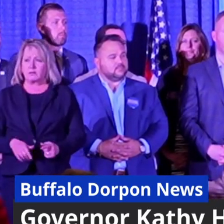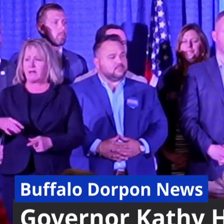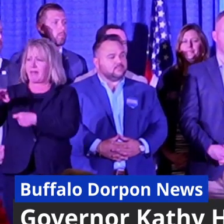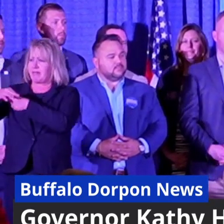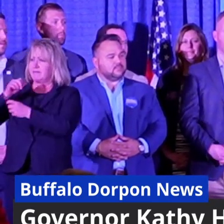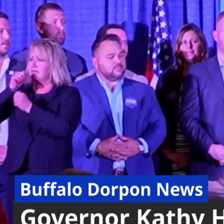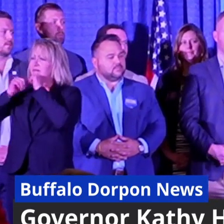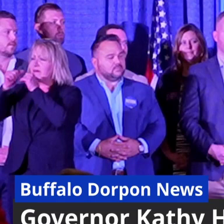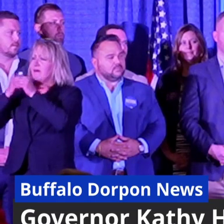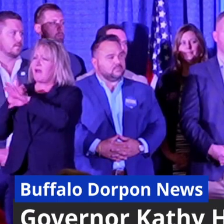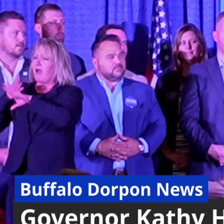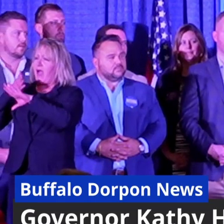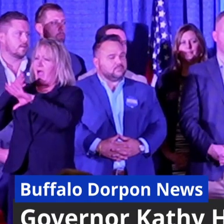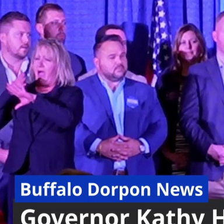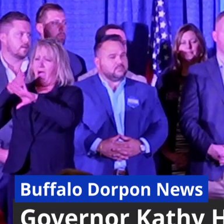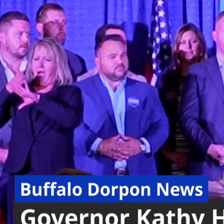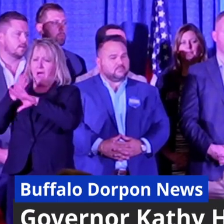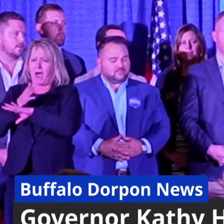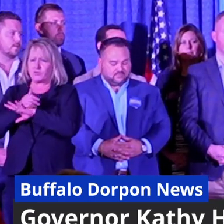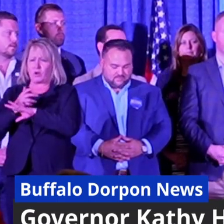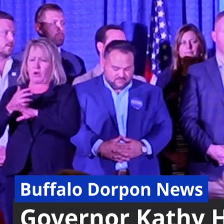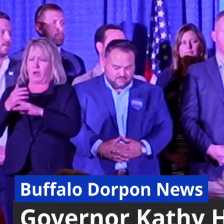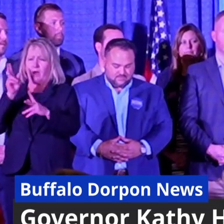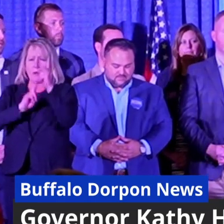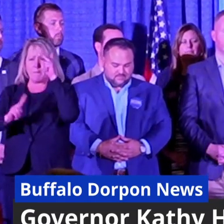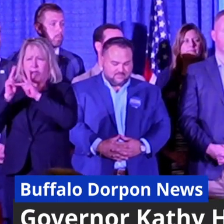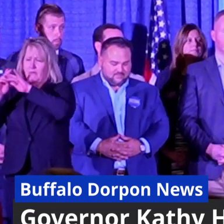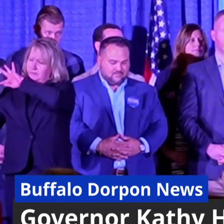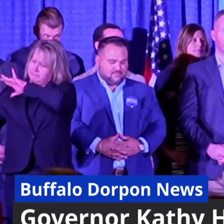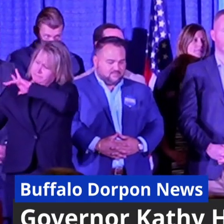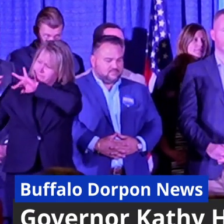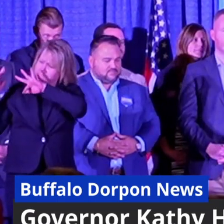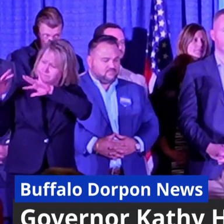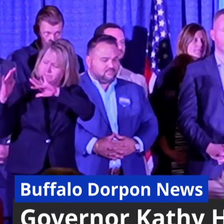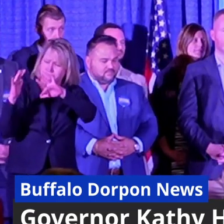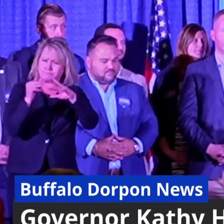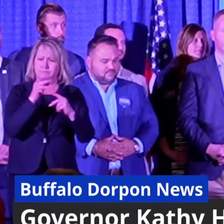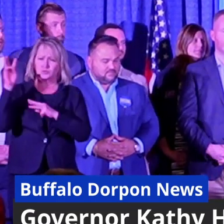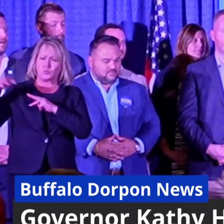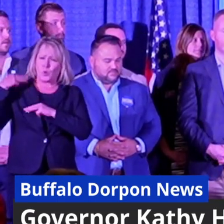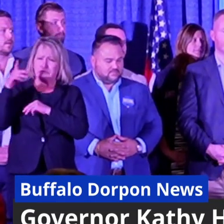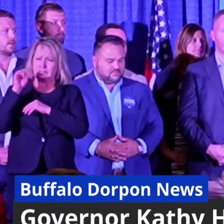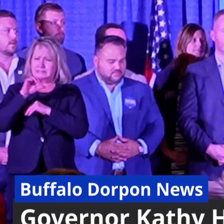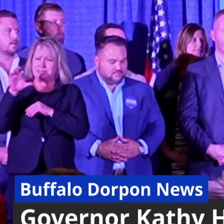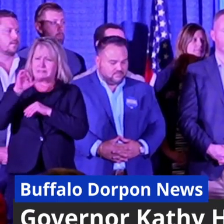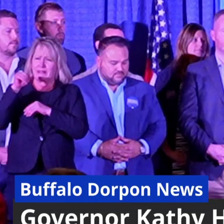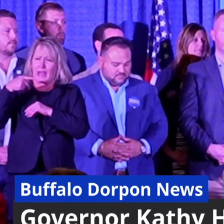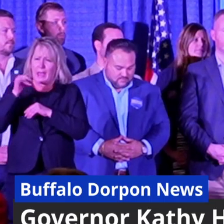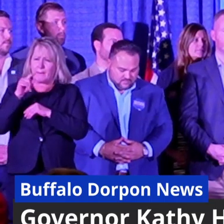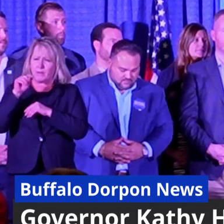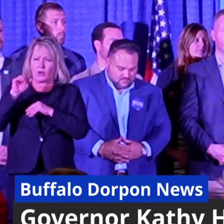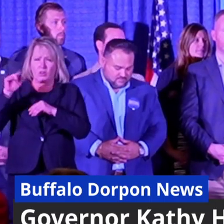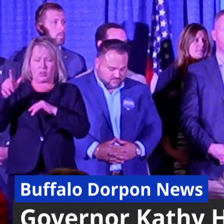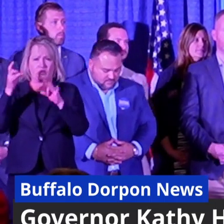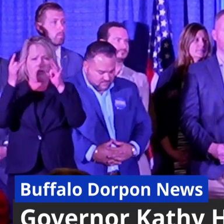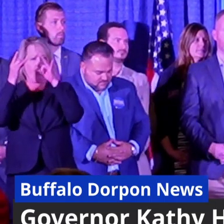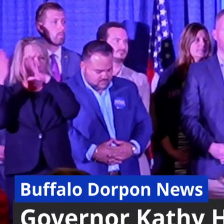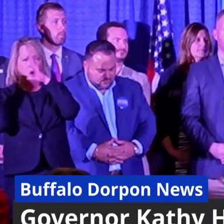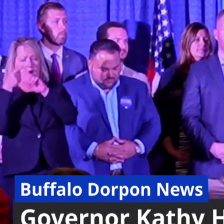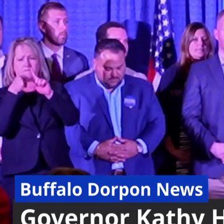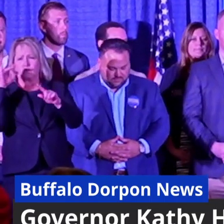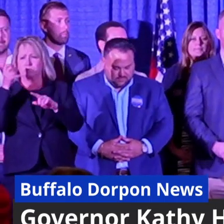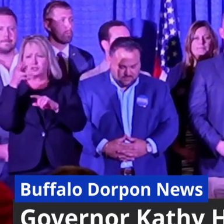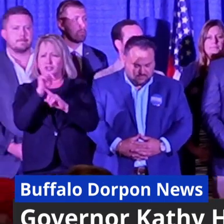who, after the storming of the Capitol, after what everyone saw, the horror that was January